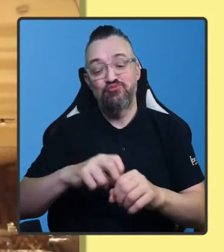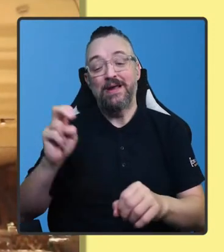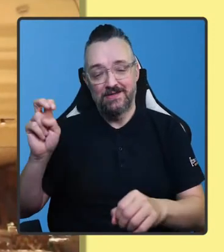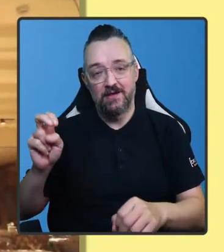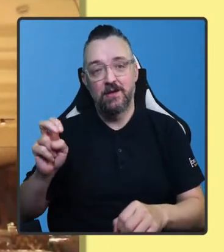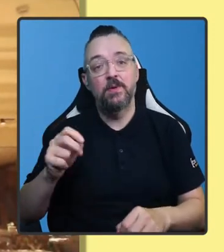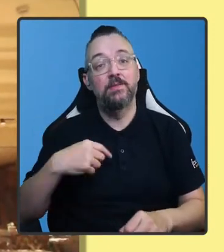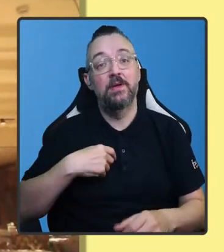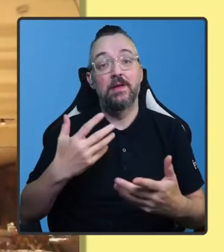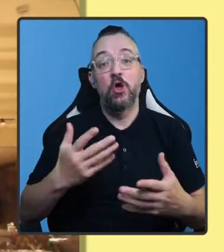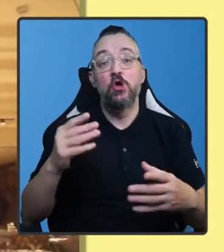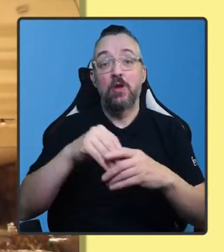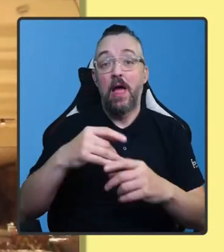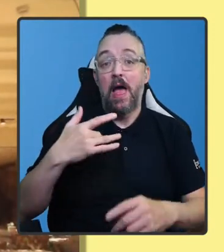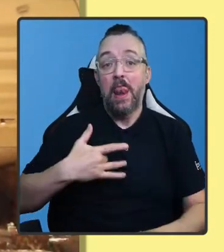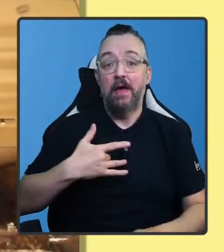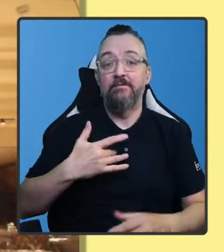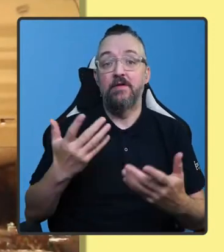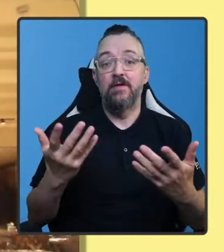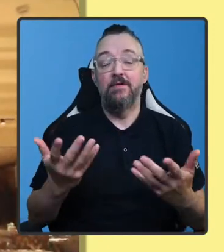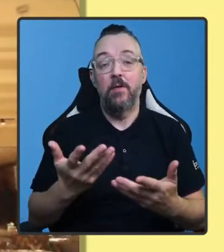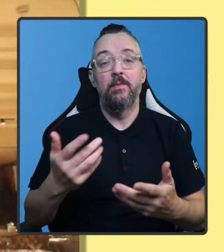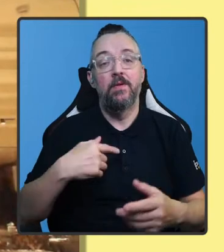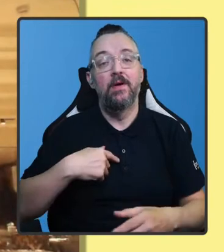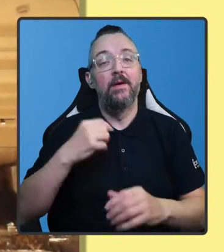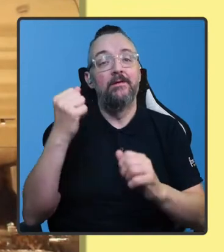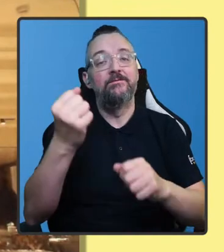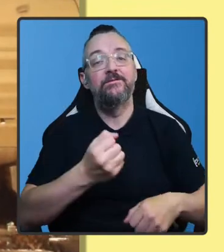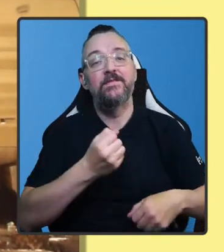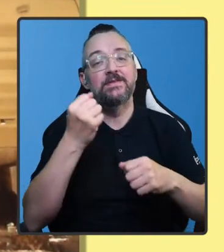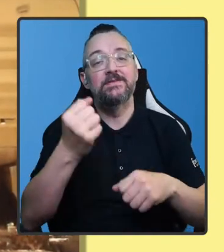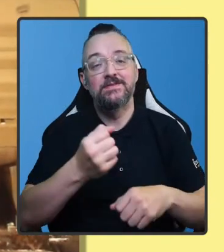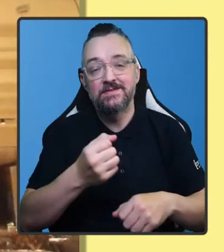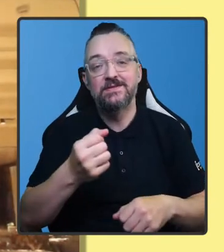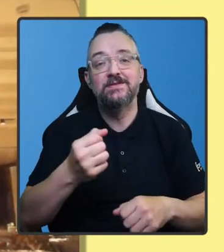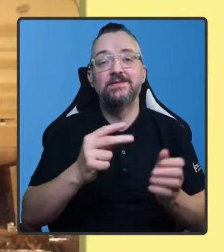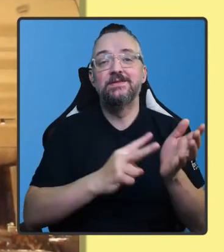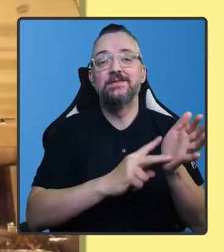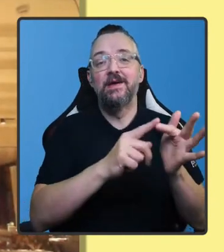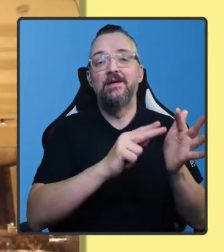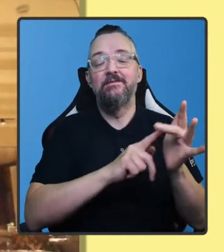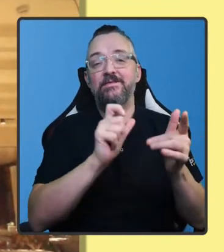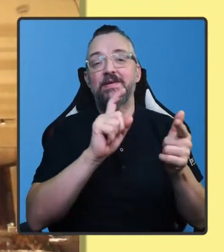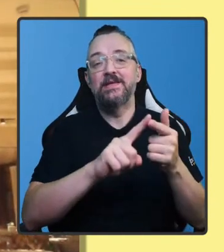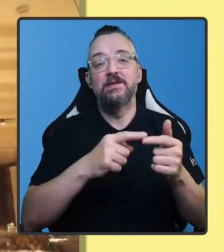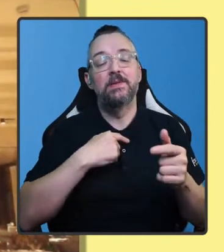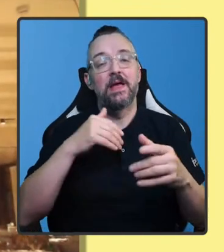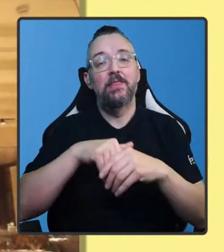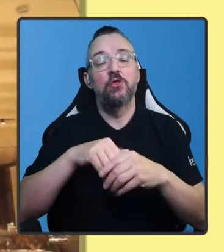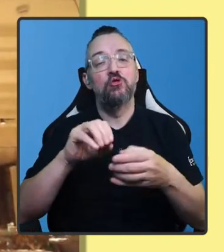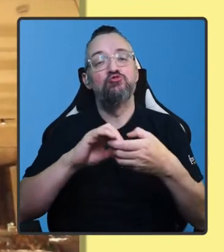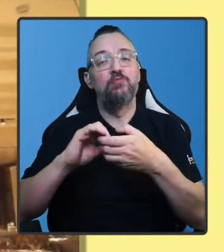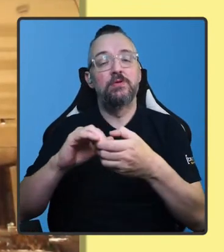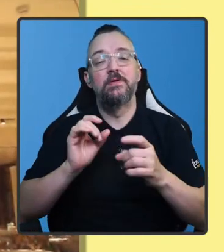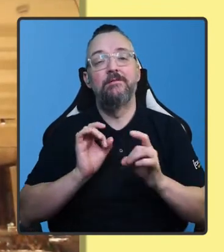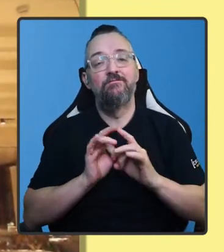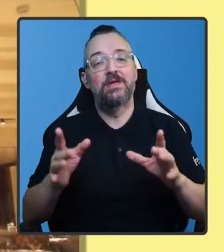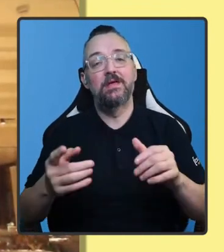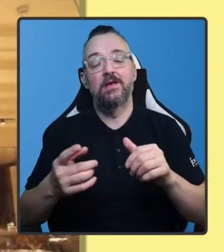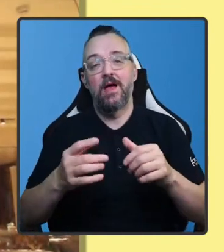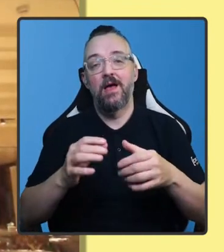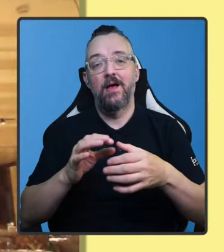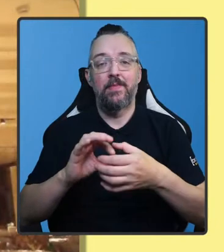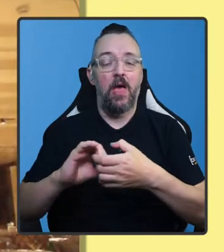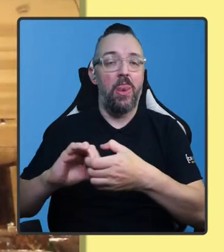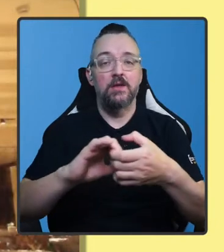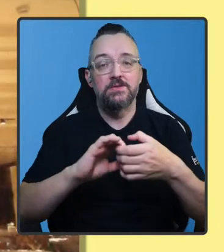currently joining you live from Venice because I'm currently in a meeting bureau with the European Free Alliance Youth. So this resolution comes quite at